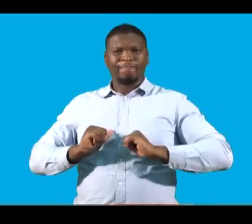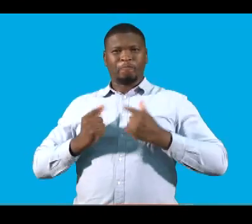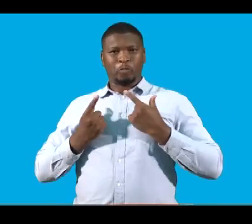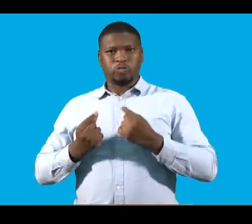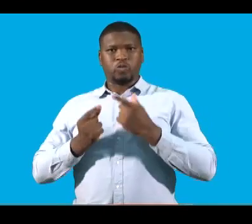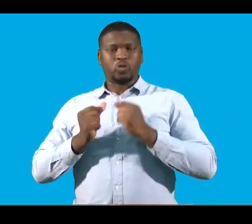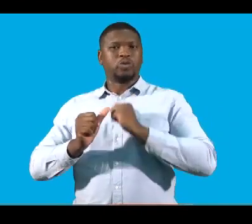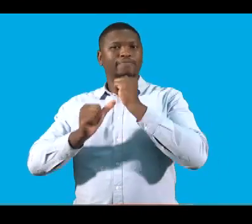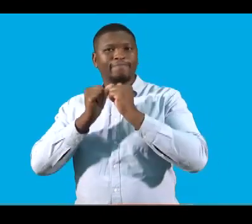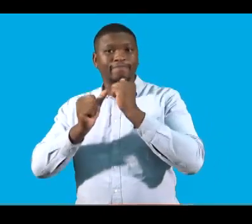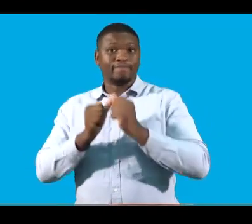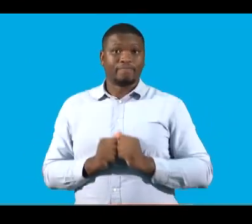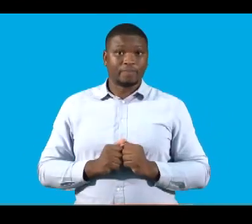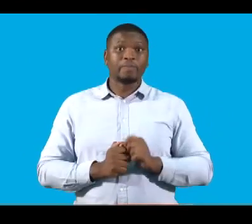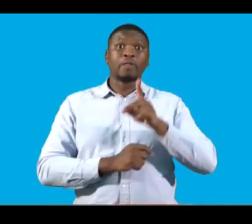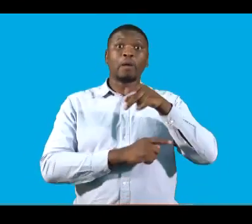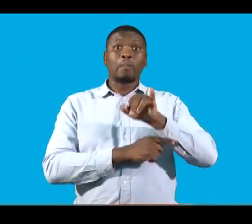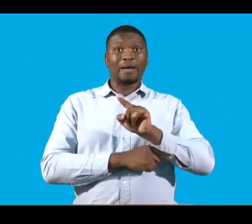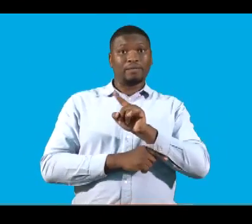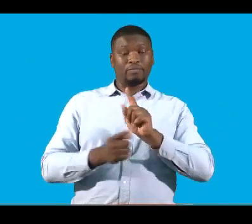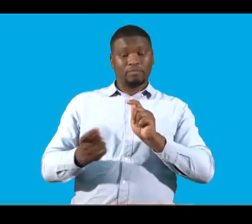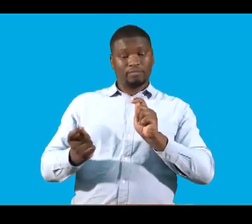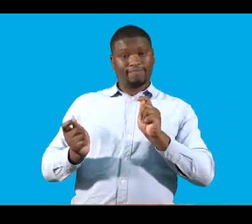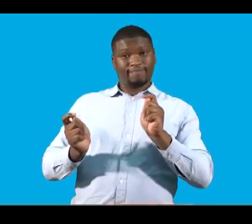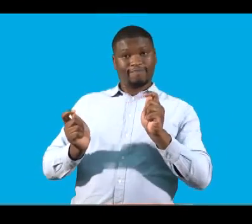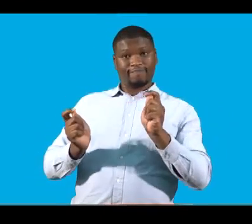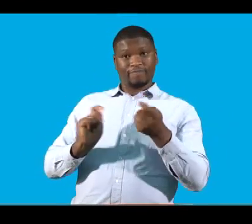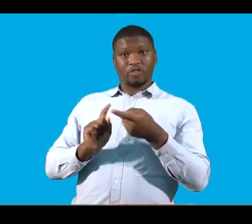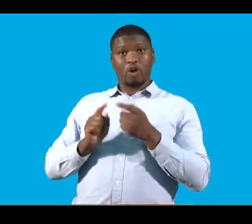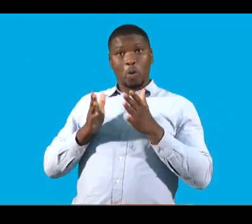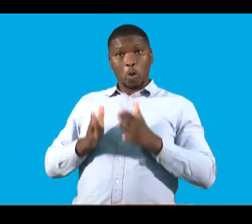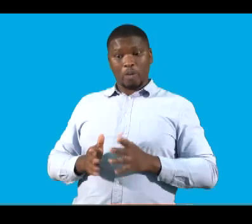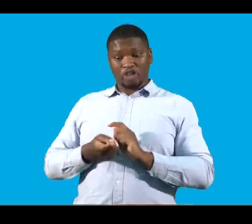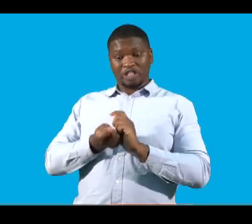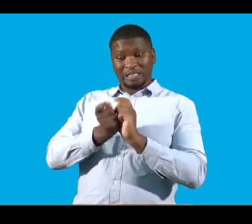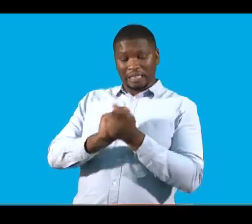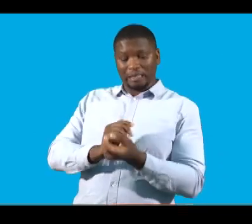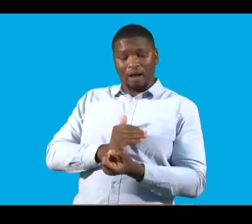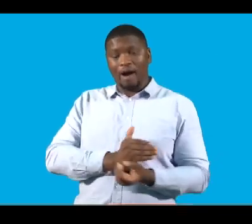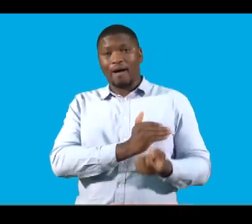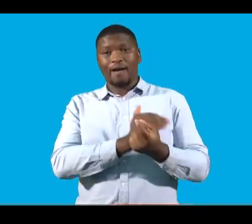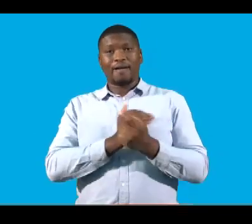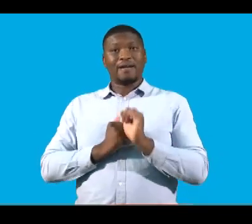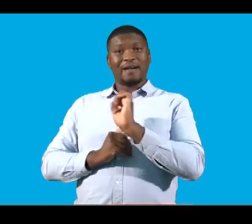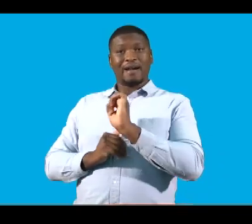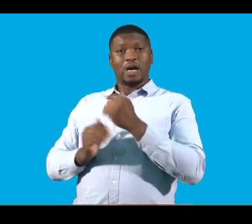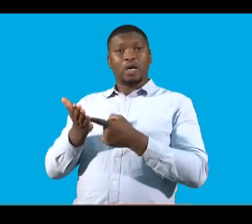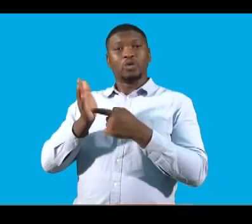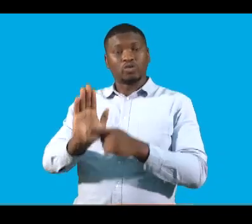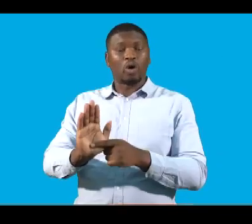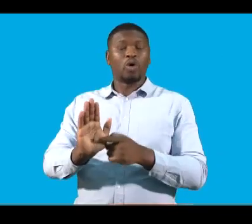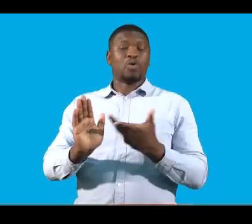acts that undermine his sense of morality. Pi's transformation from a humane person into a bestial survivor